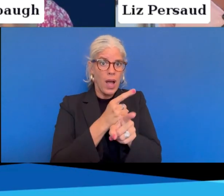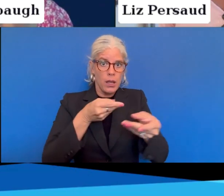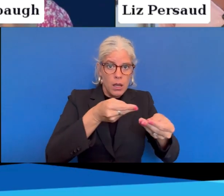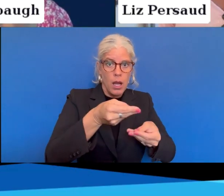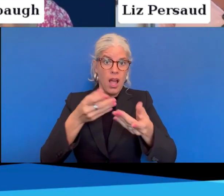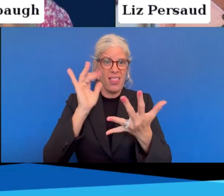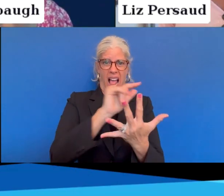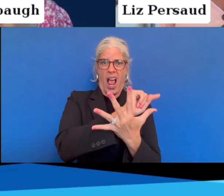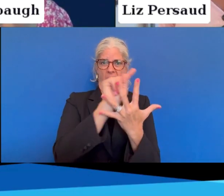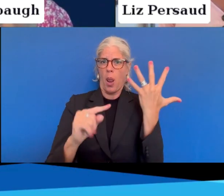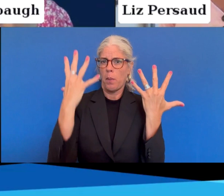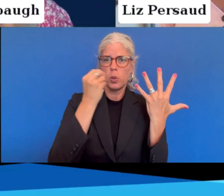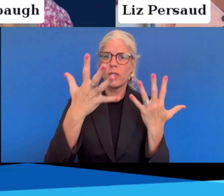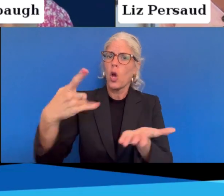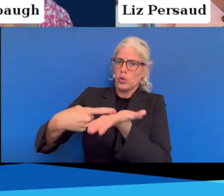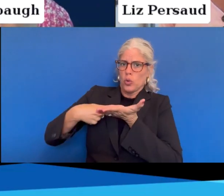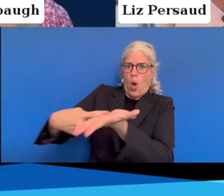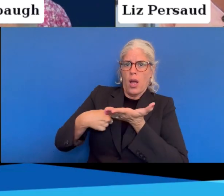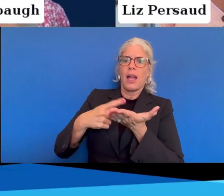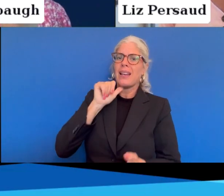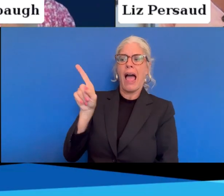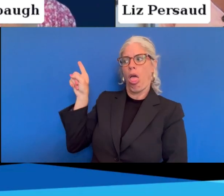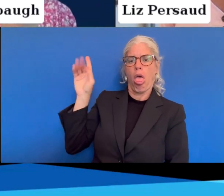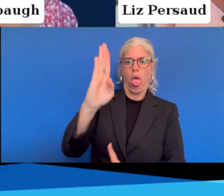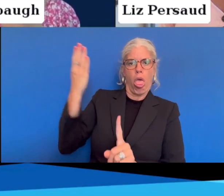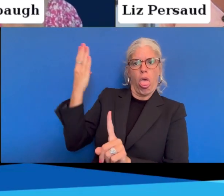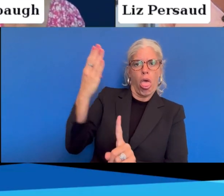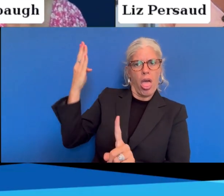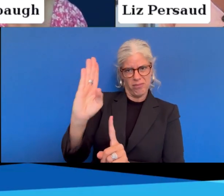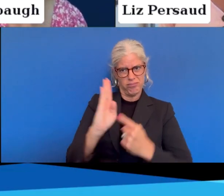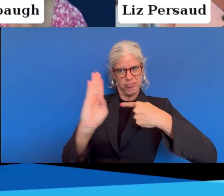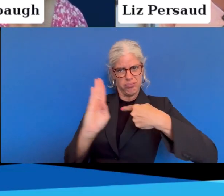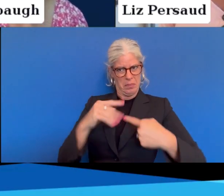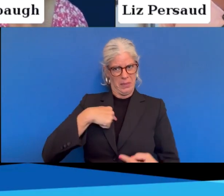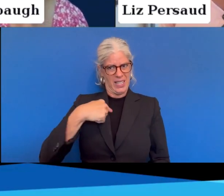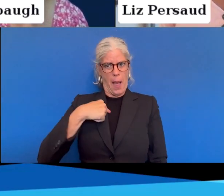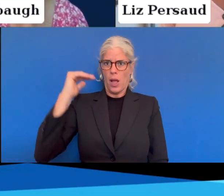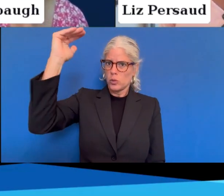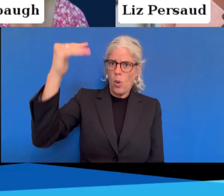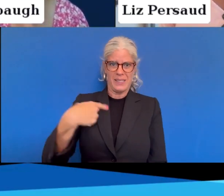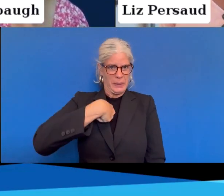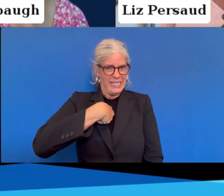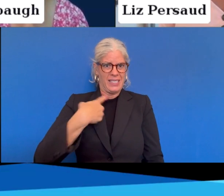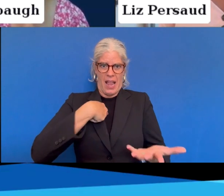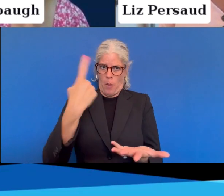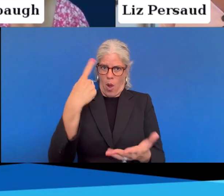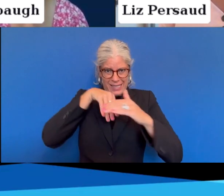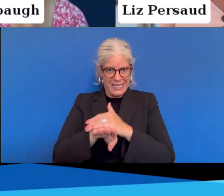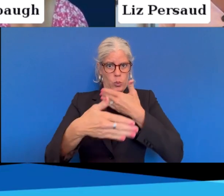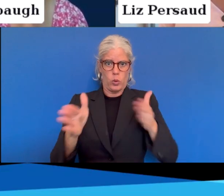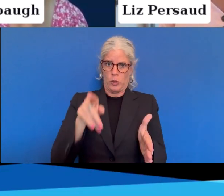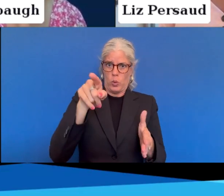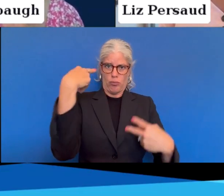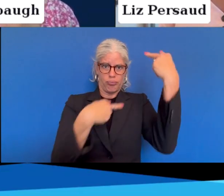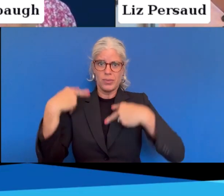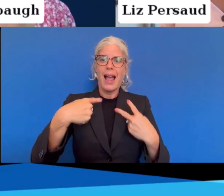and we need to understand. I always say, give me clear instructions, give me clear feedback, what I'm doing, how is it being received.